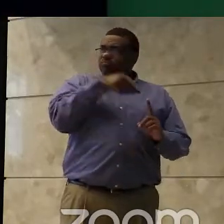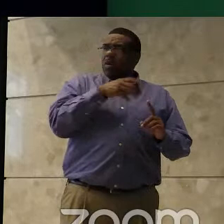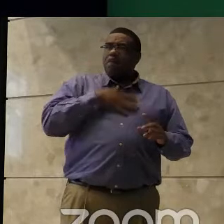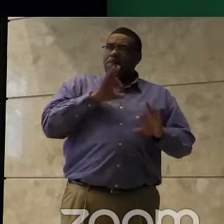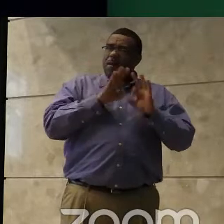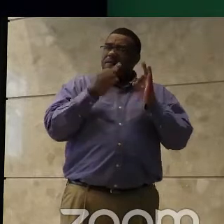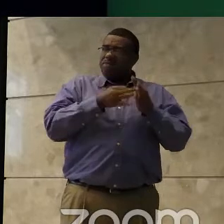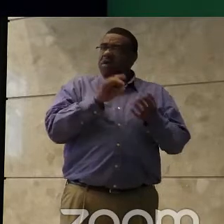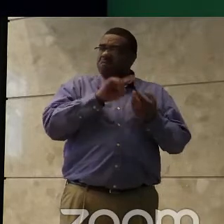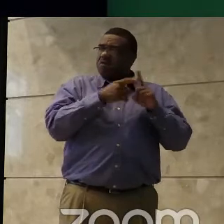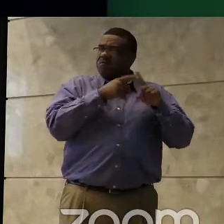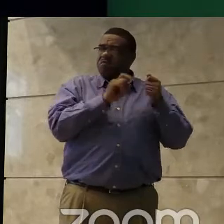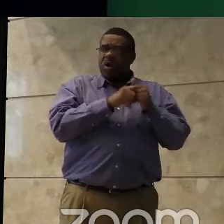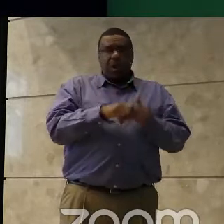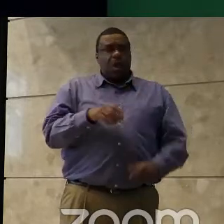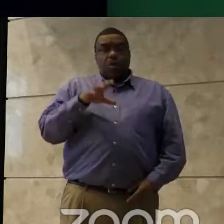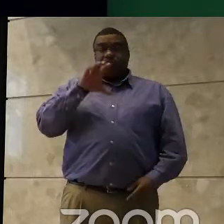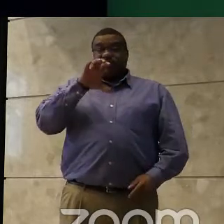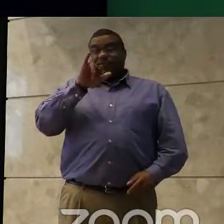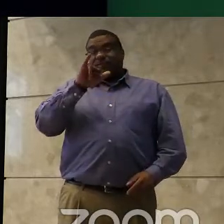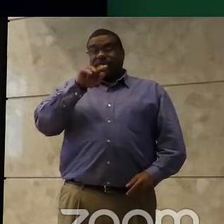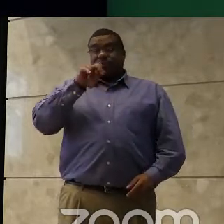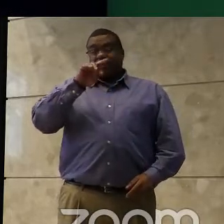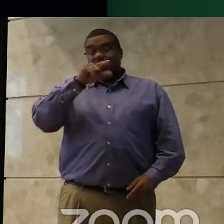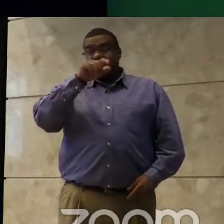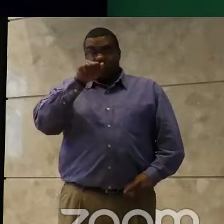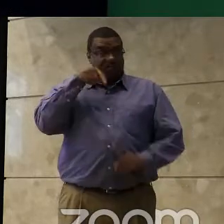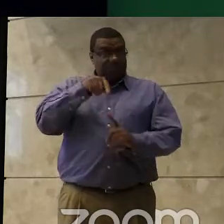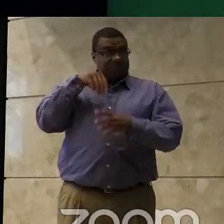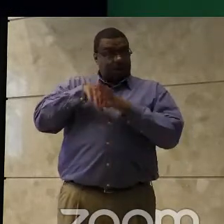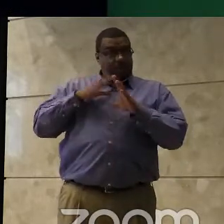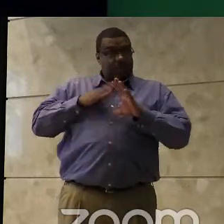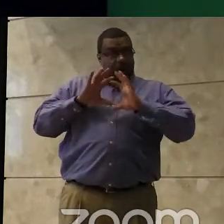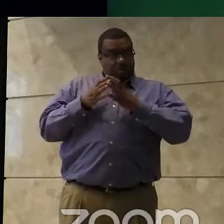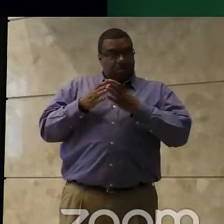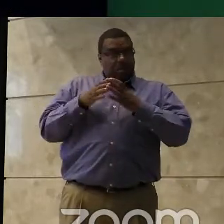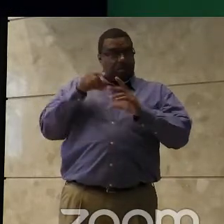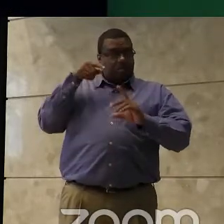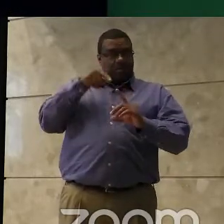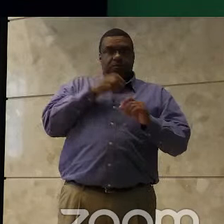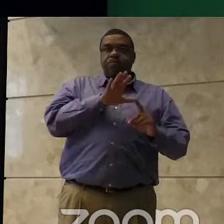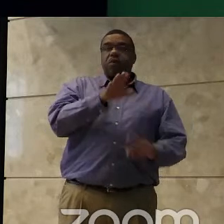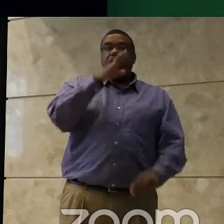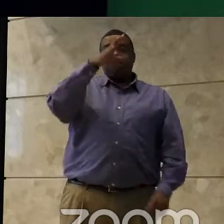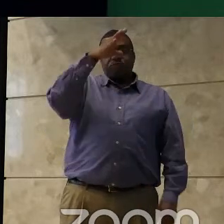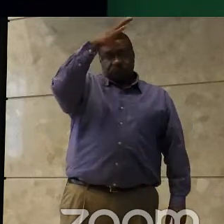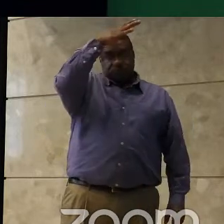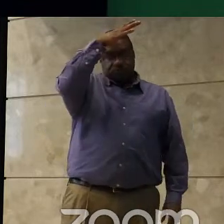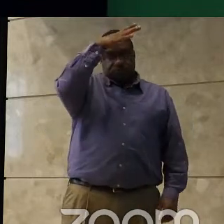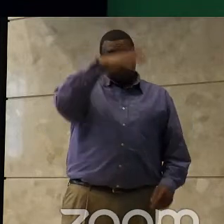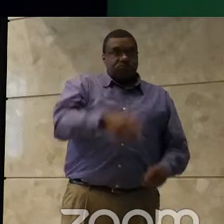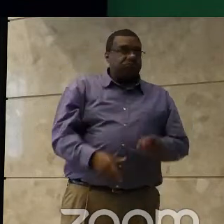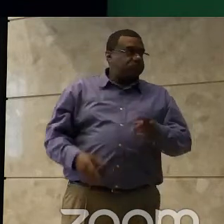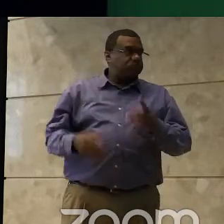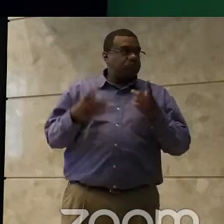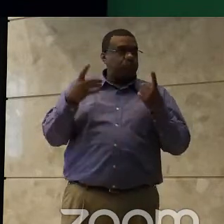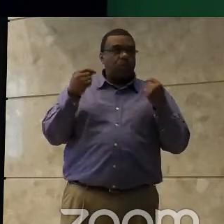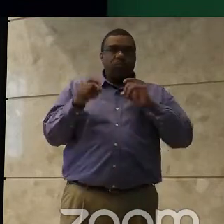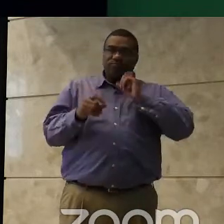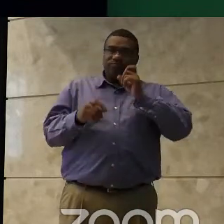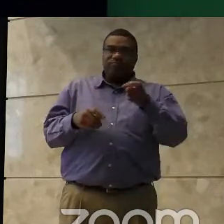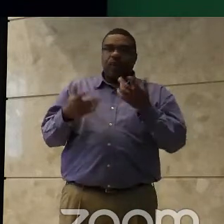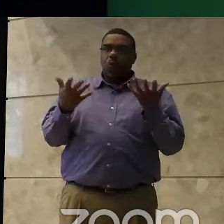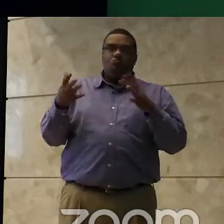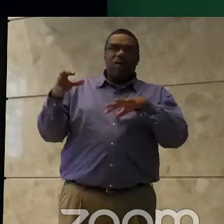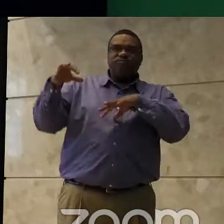in my class, Cynthia. And one of the girls' father had given her a ring